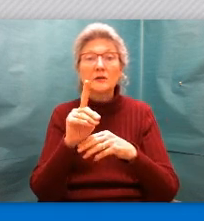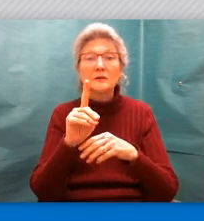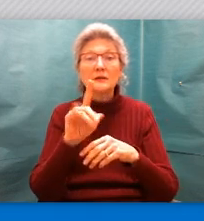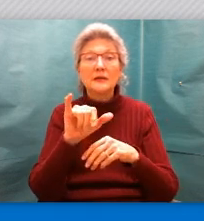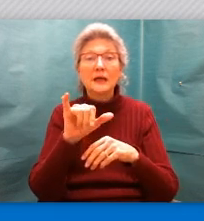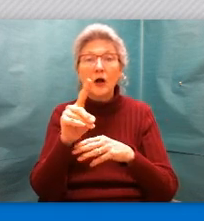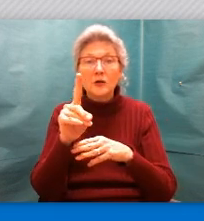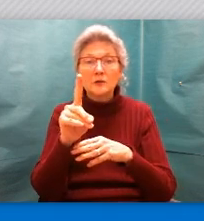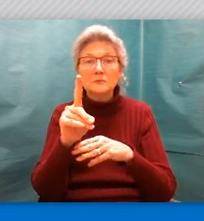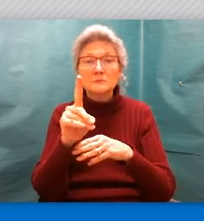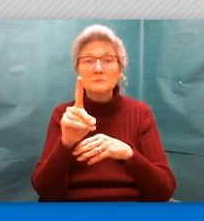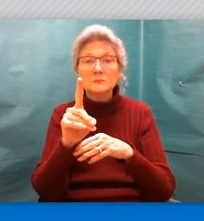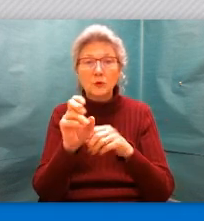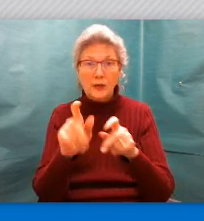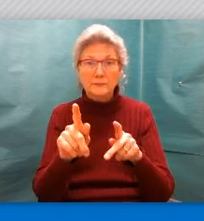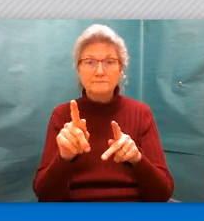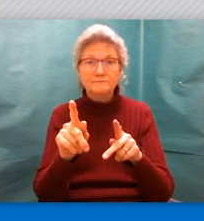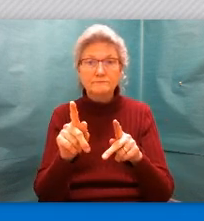let's take